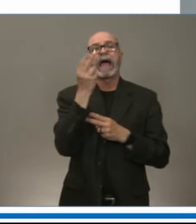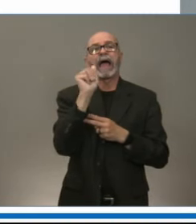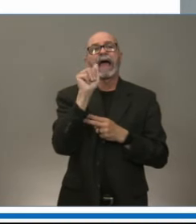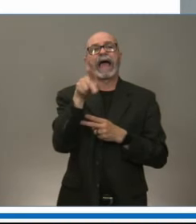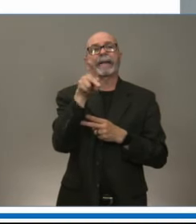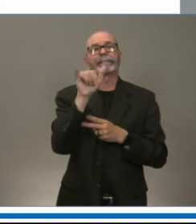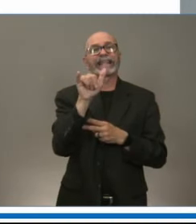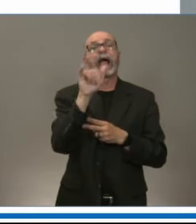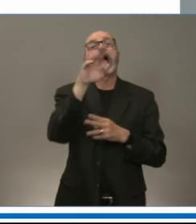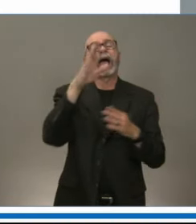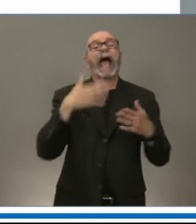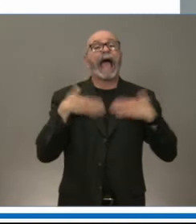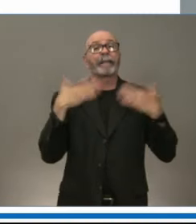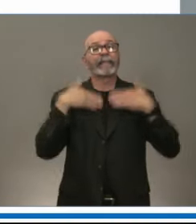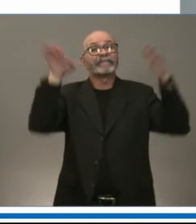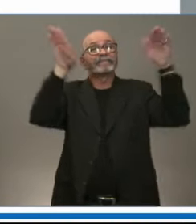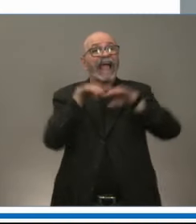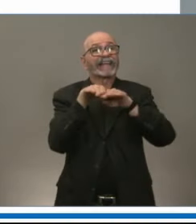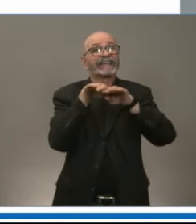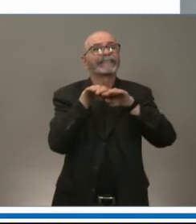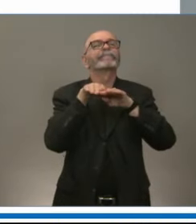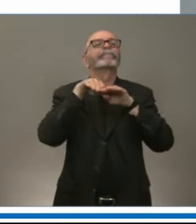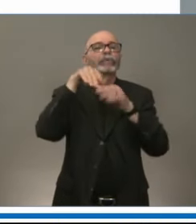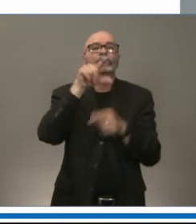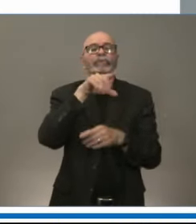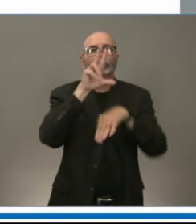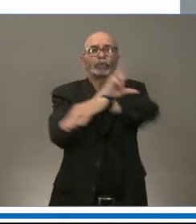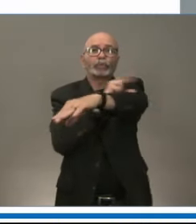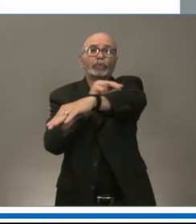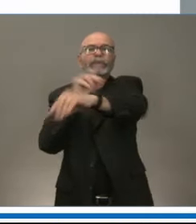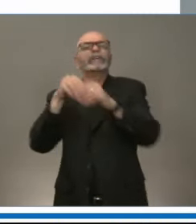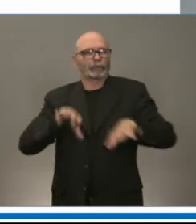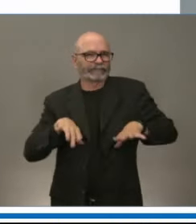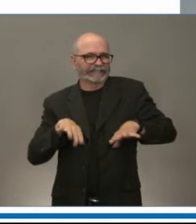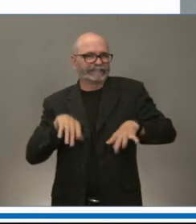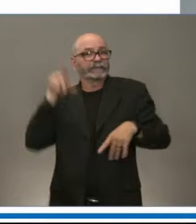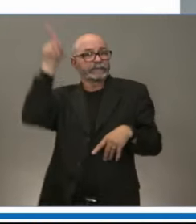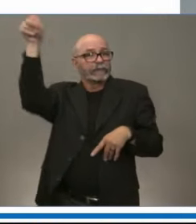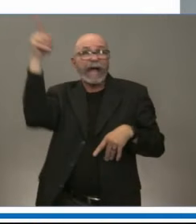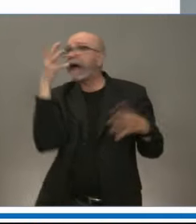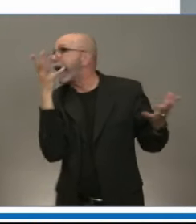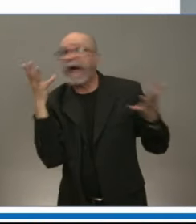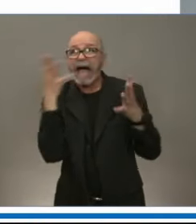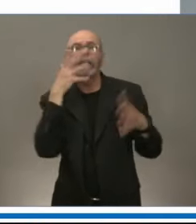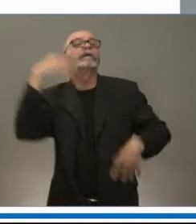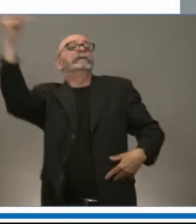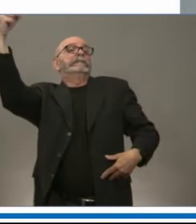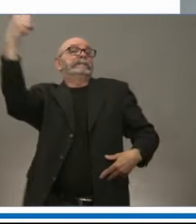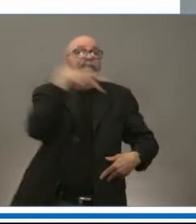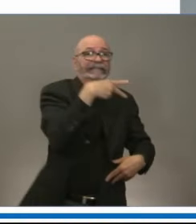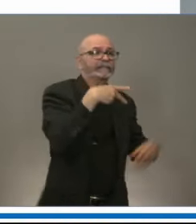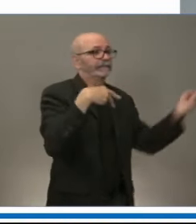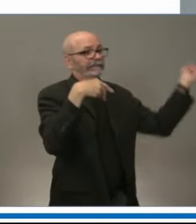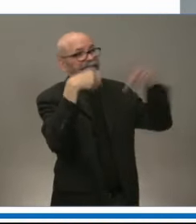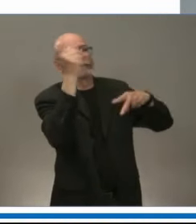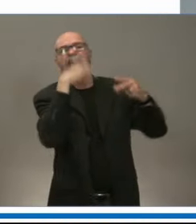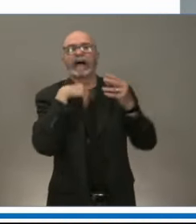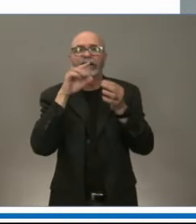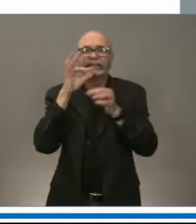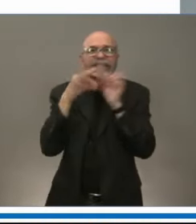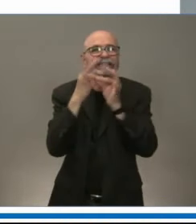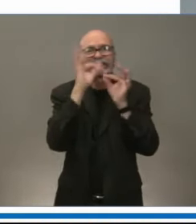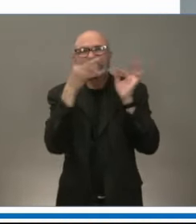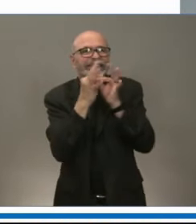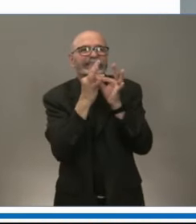Nova Scotia is not indicative of everything that's going through the lab. What I want people to focus on, though, that we have quadrupled